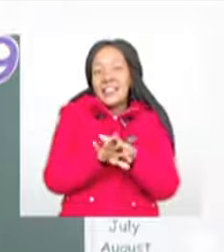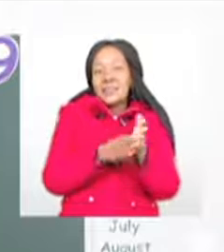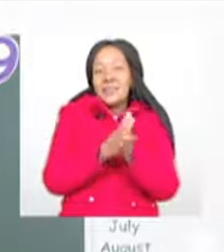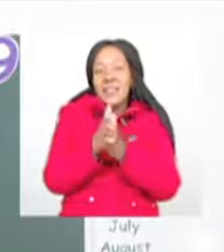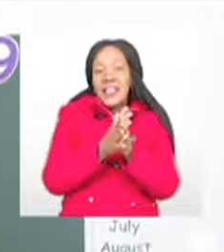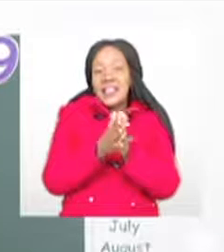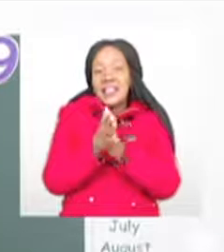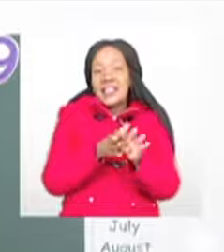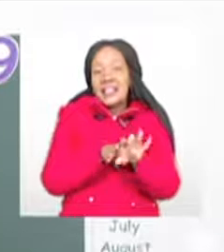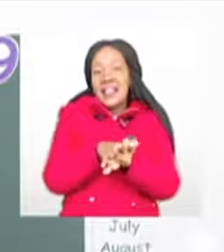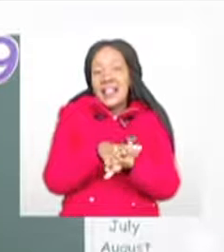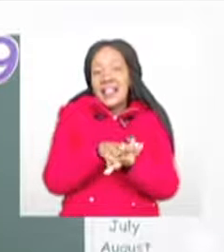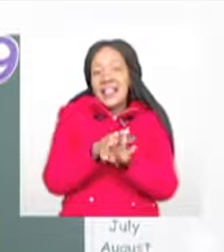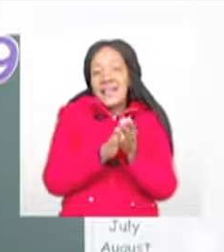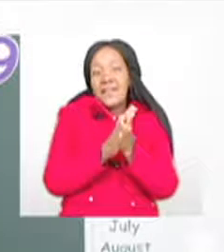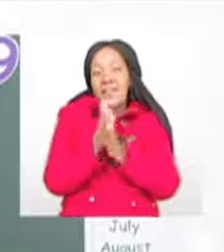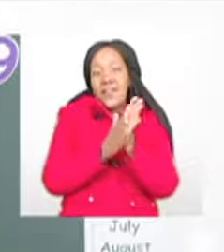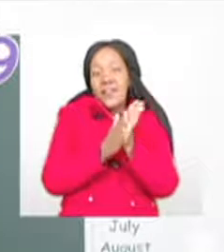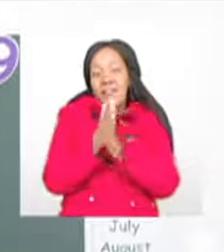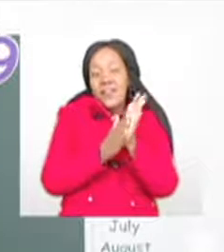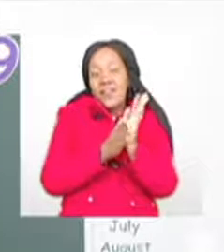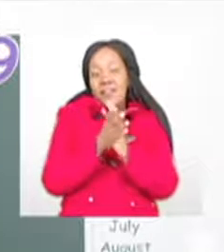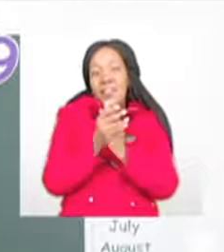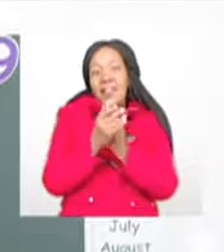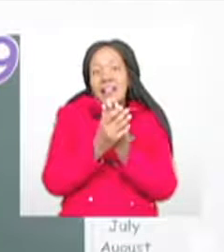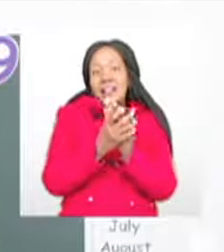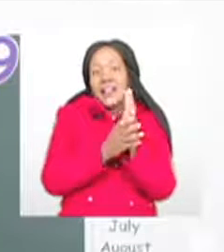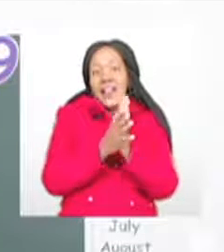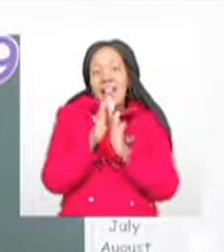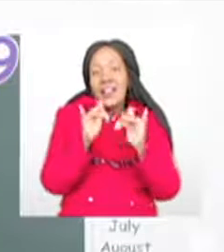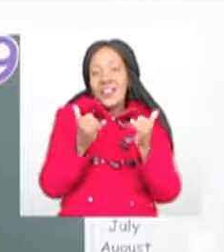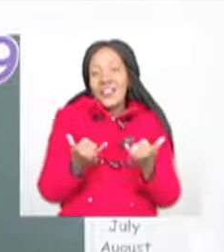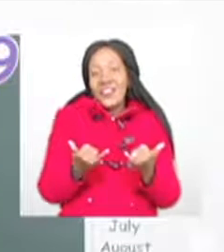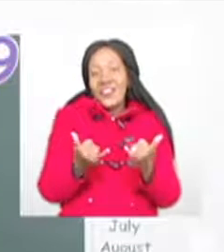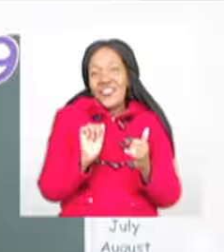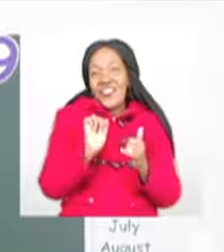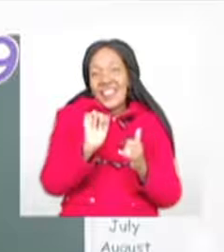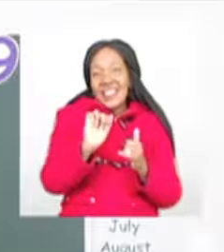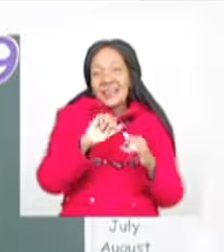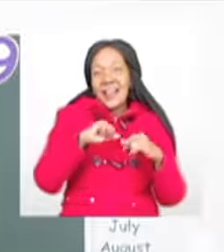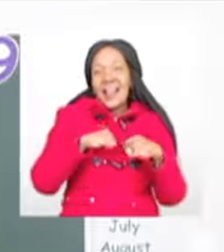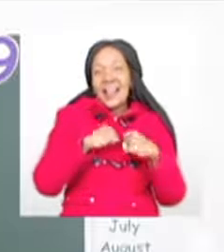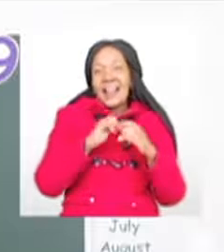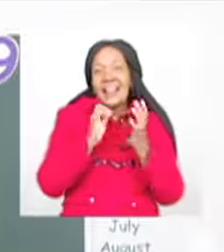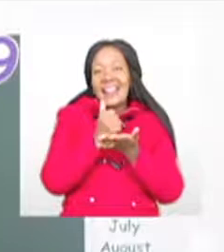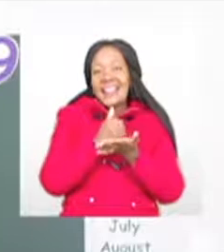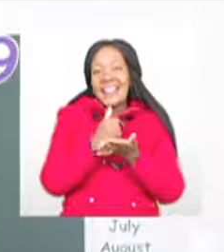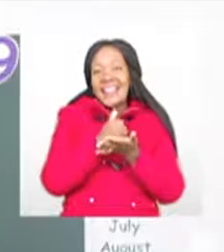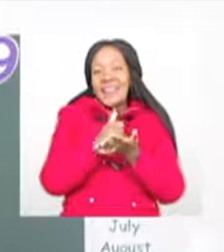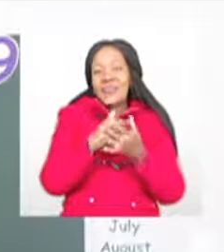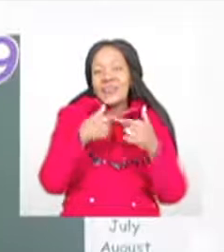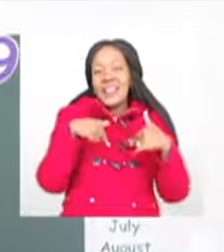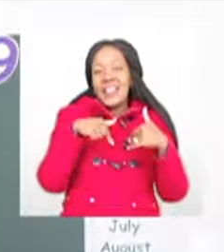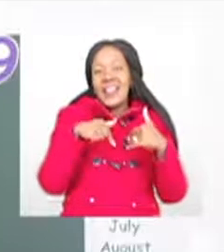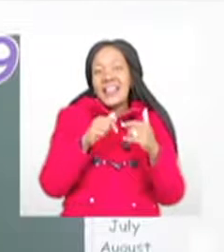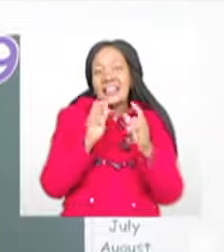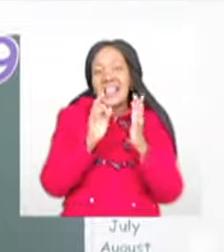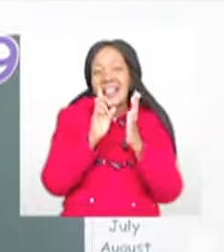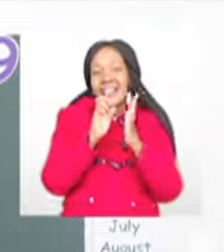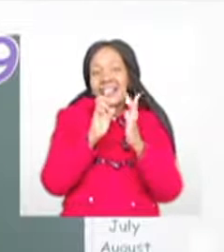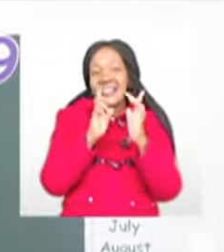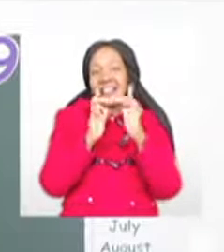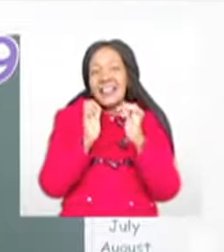hands back, inside and forth. Now your hands and mine are clean. We have